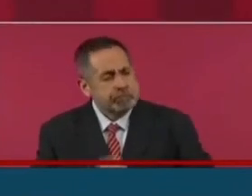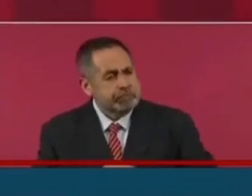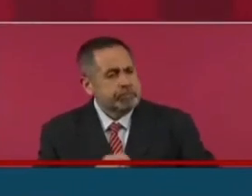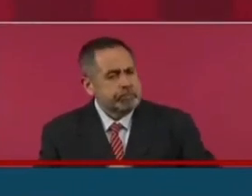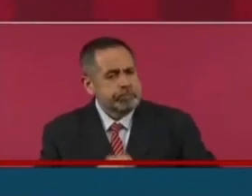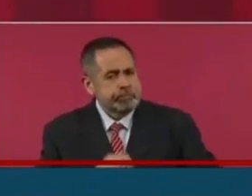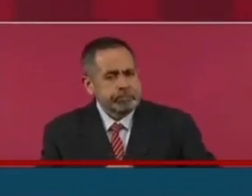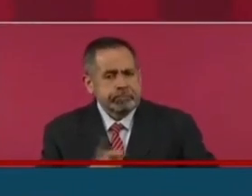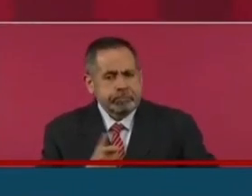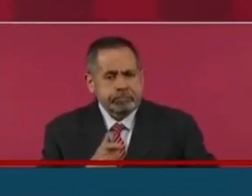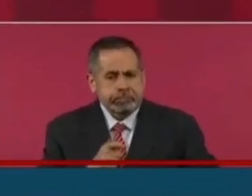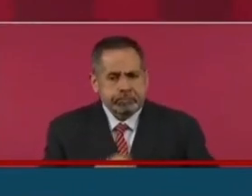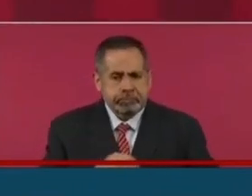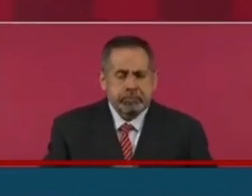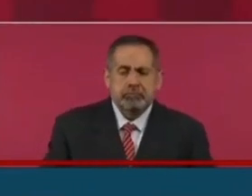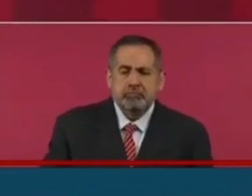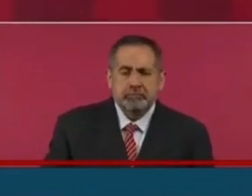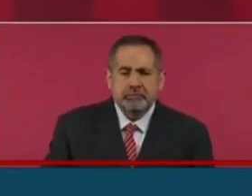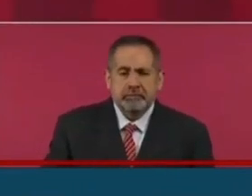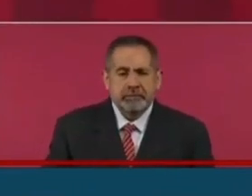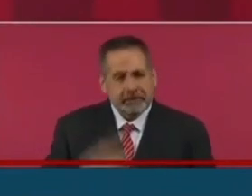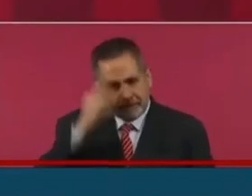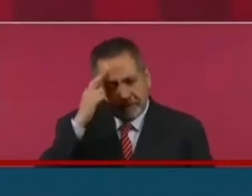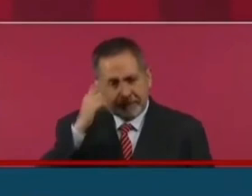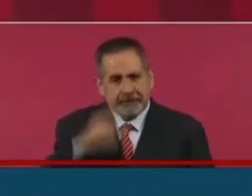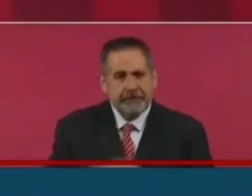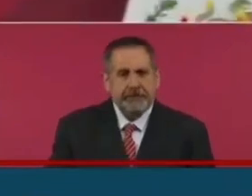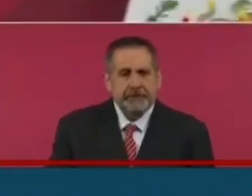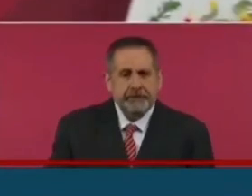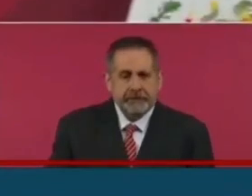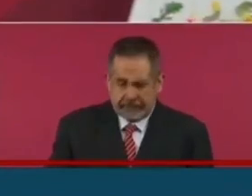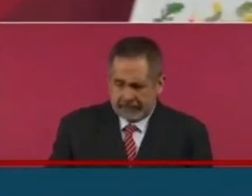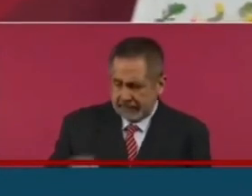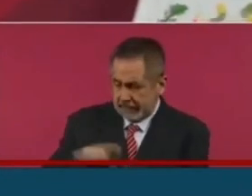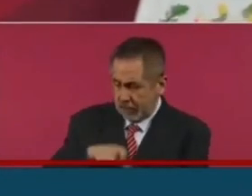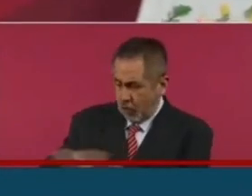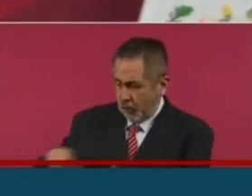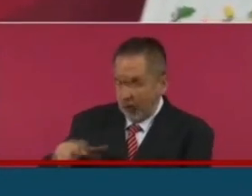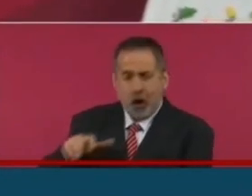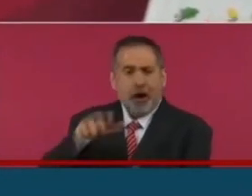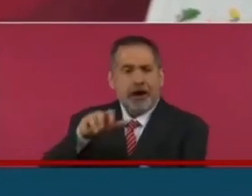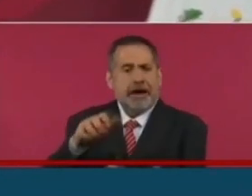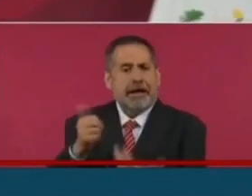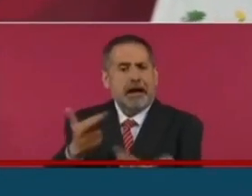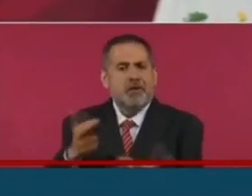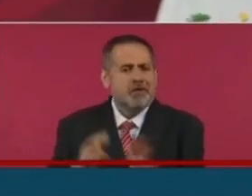in Mexico the doors are opened for him and his family and for all those who feel persecuted.